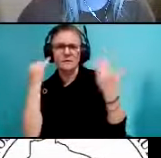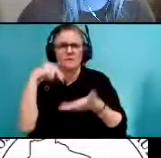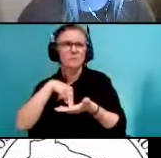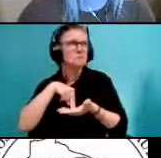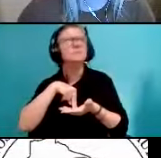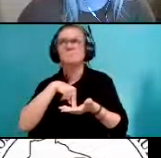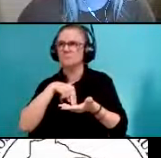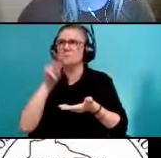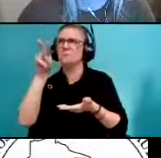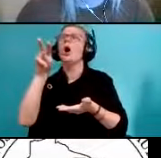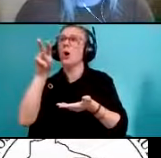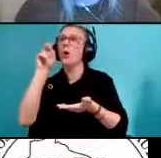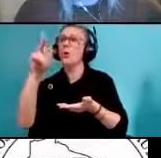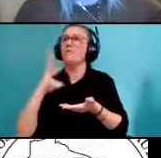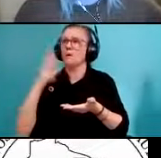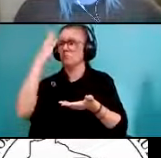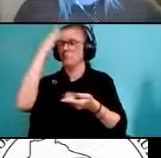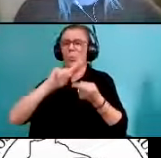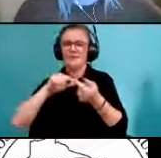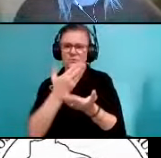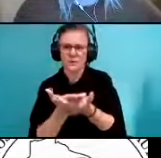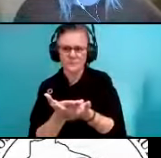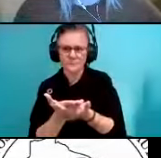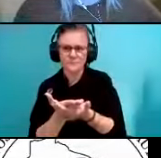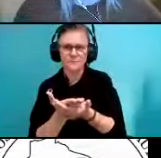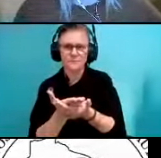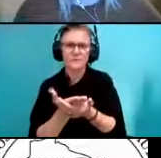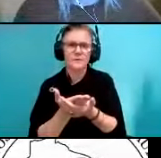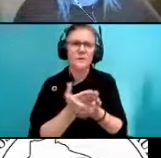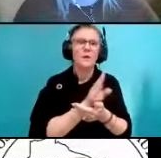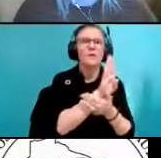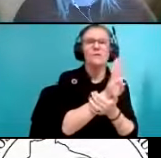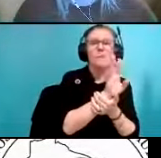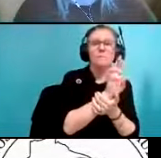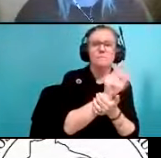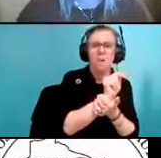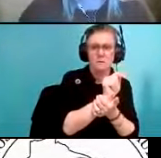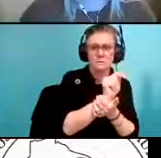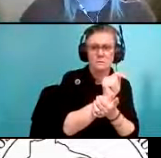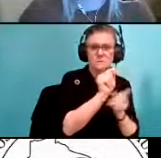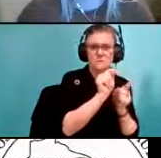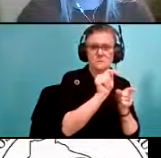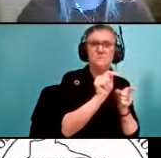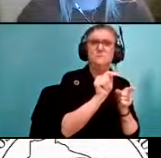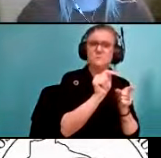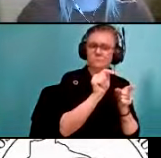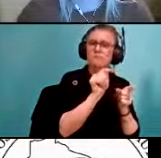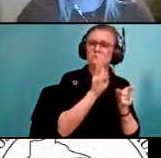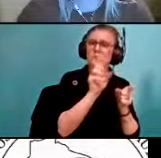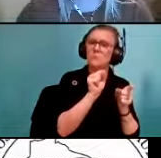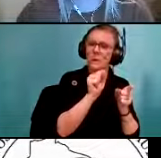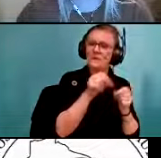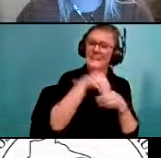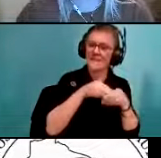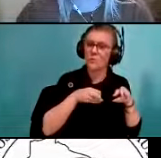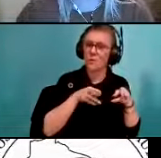the vehicle. But for bus rapid transit, the bus would run in the